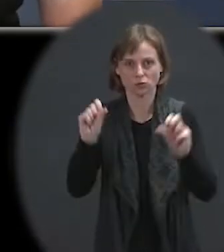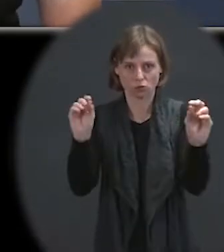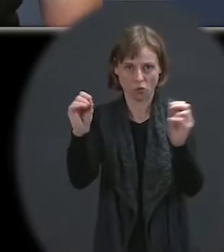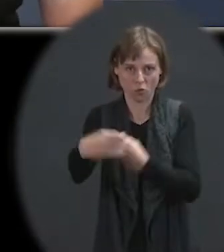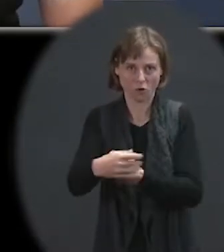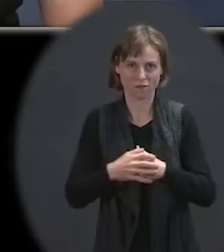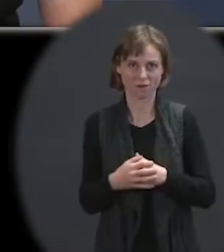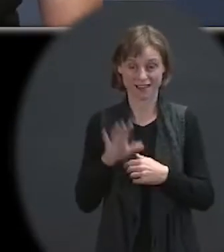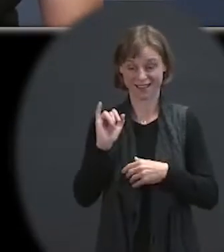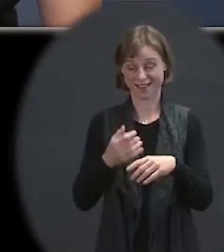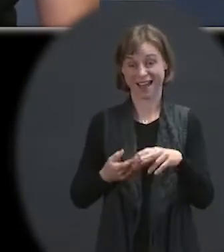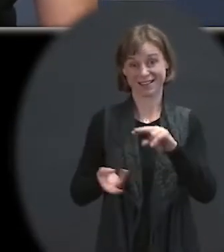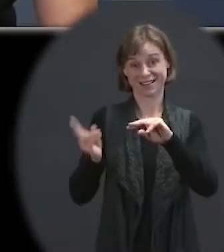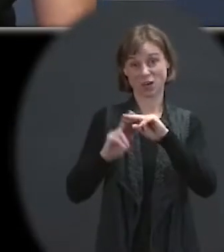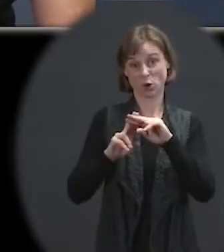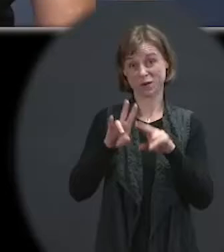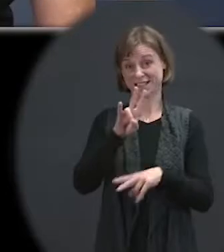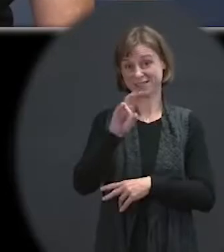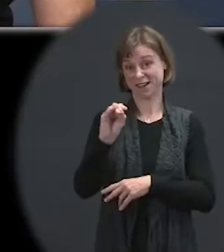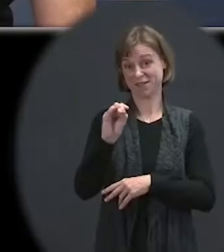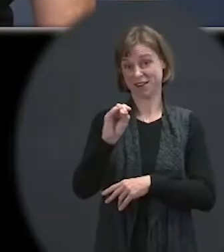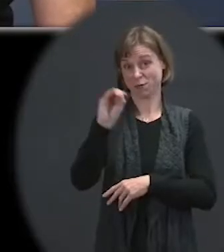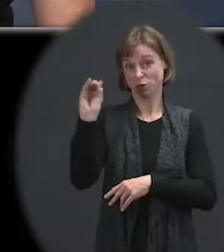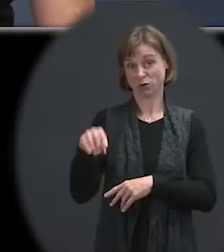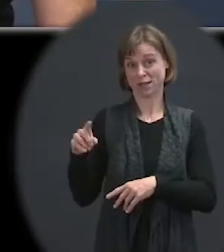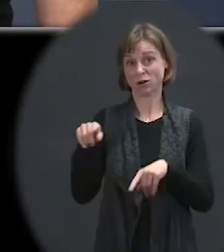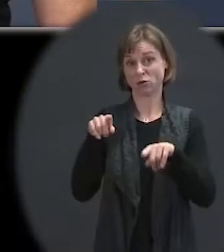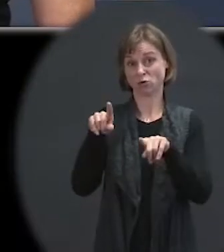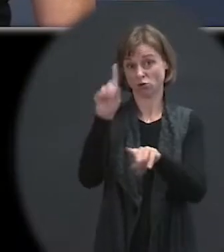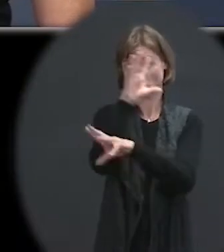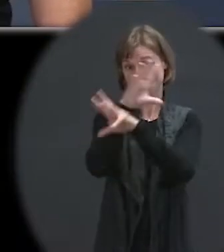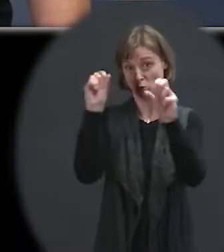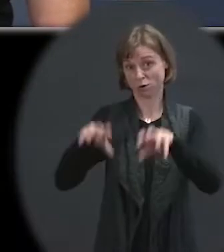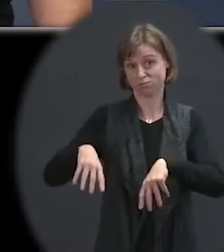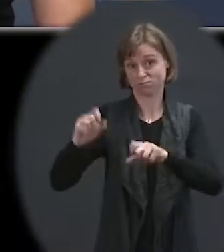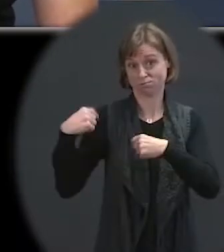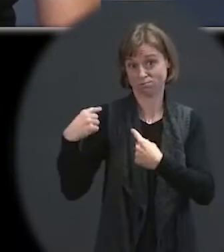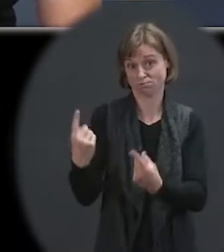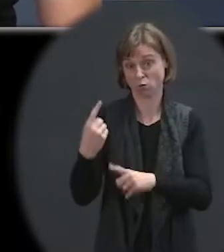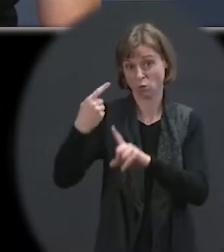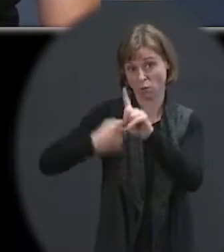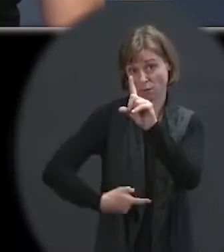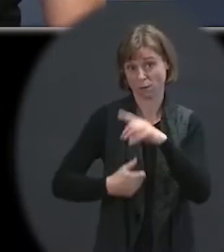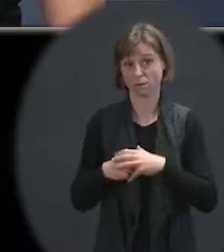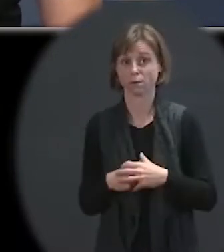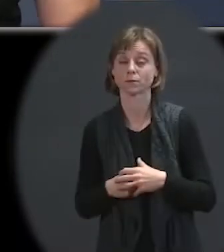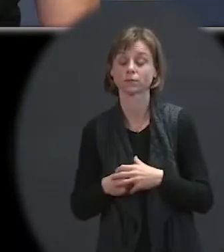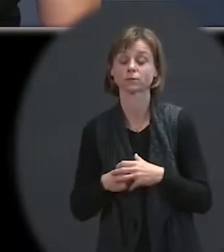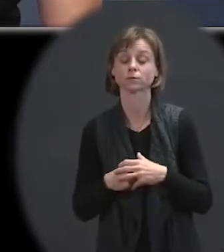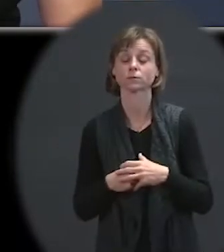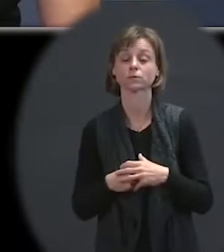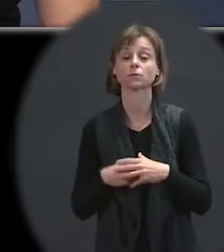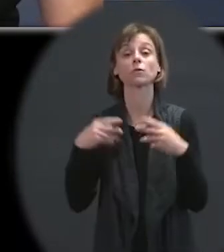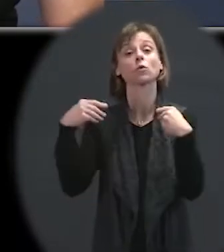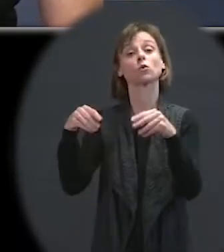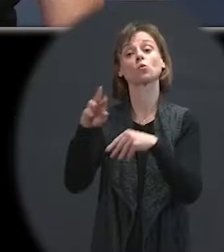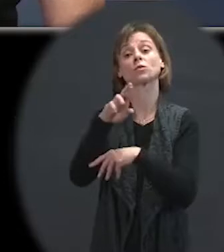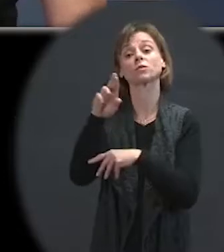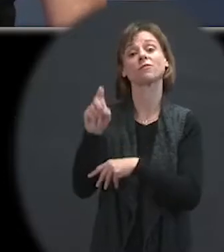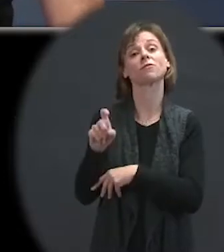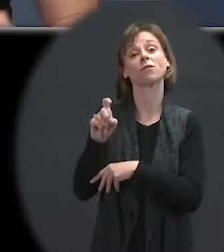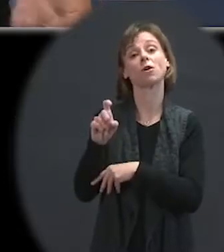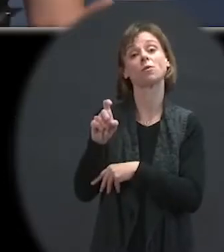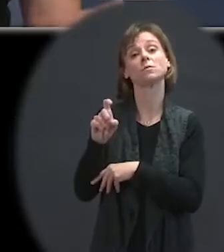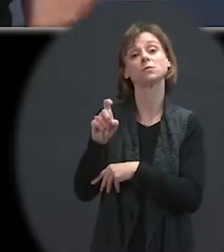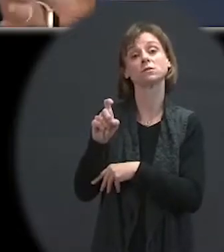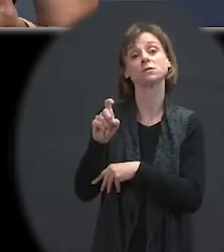nearly 70% during the Biden-Harris administration. The retail pharmacy program has also performed well despite the winter storm.